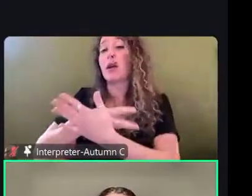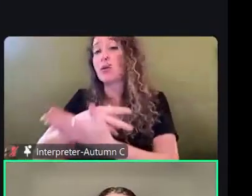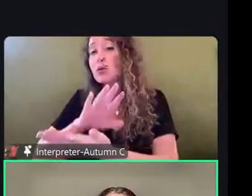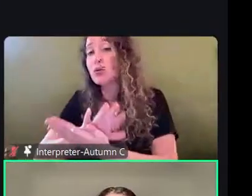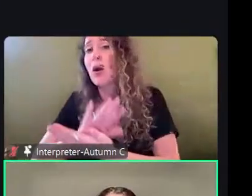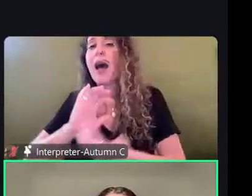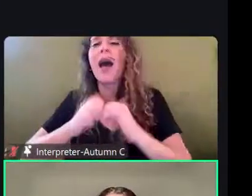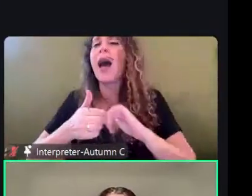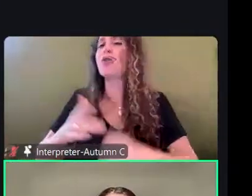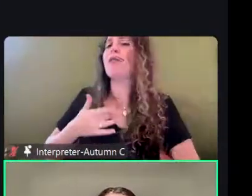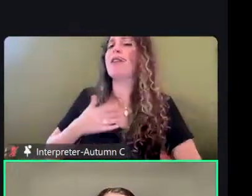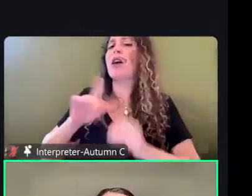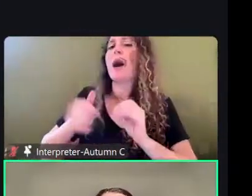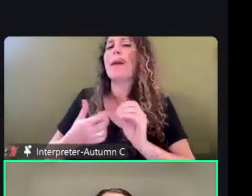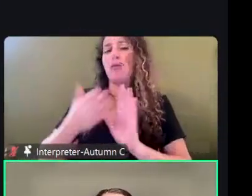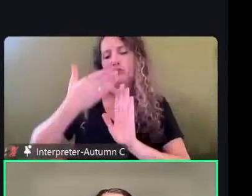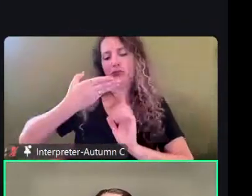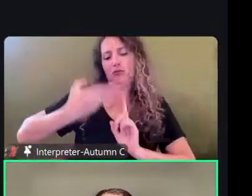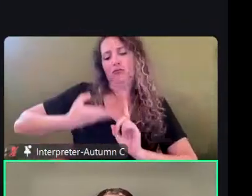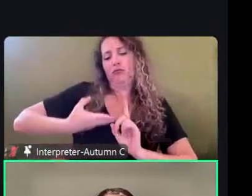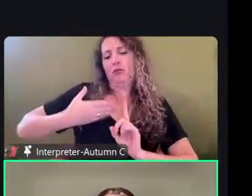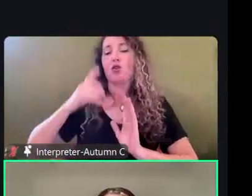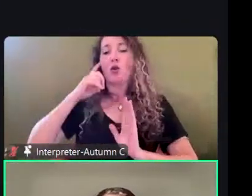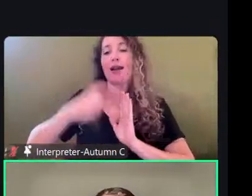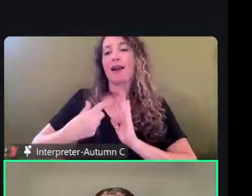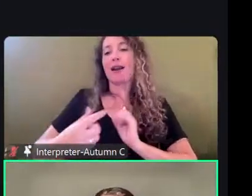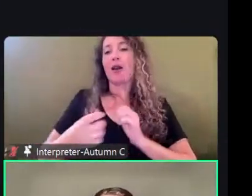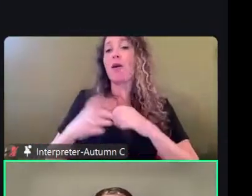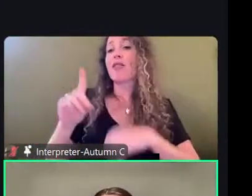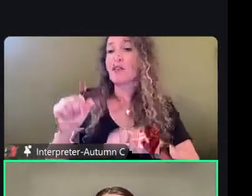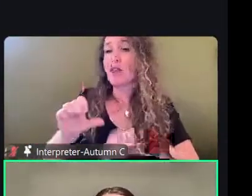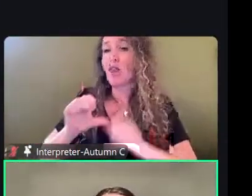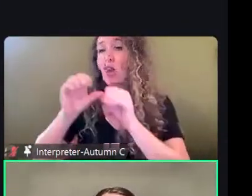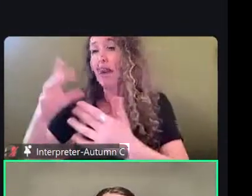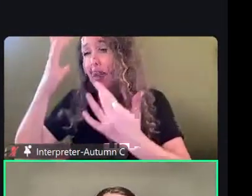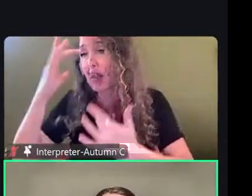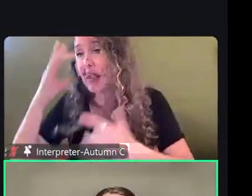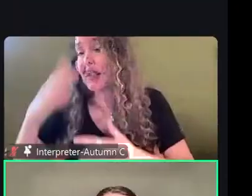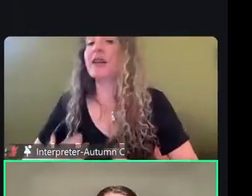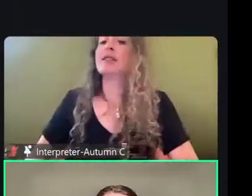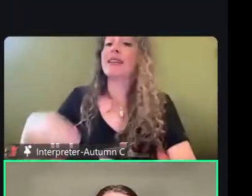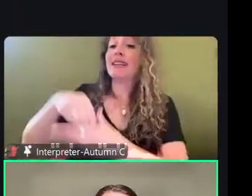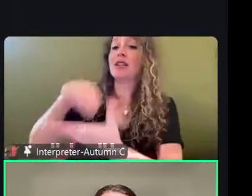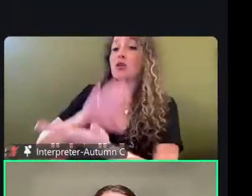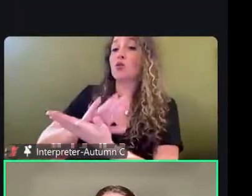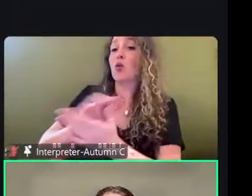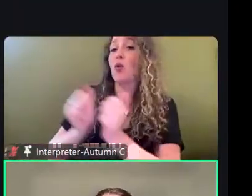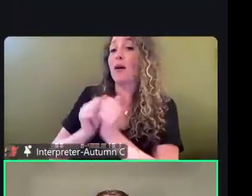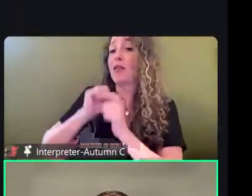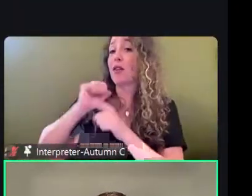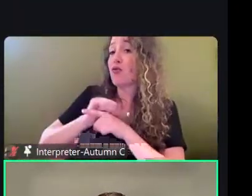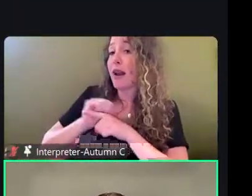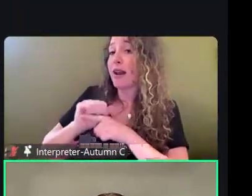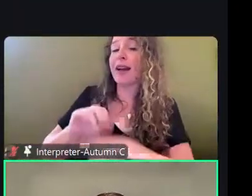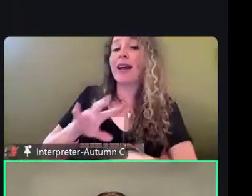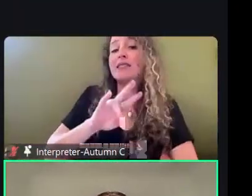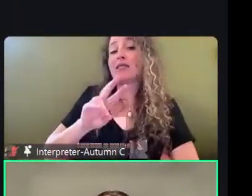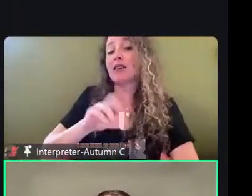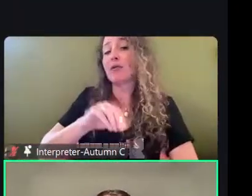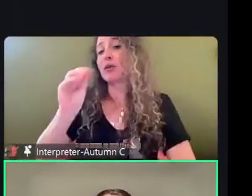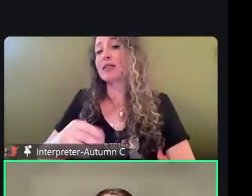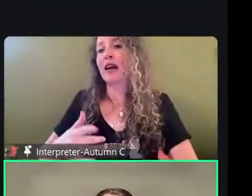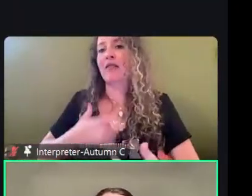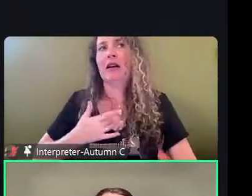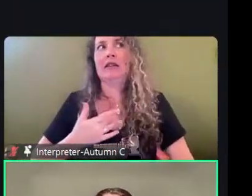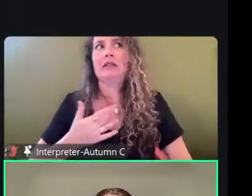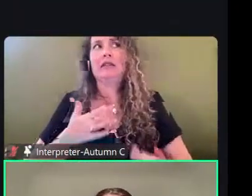their disability and chronic illness identity in relation to their school and training, and 77% of the survey respondents indicated they were